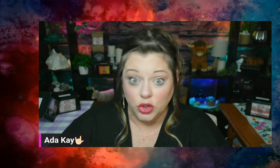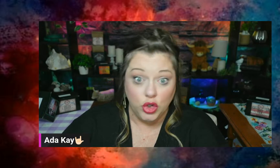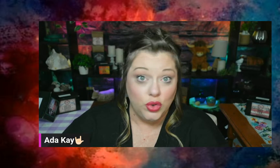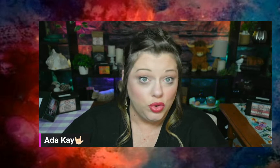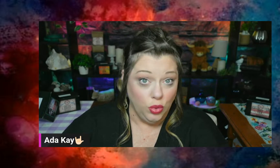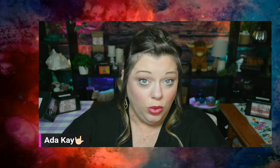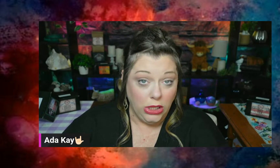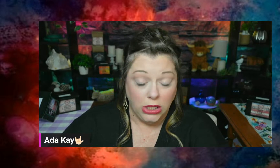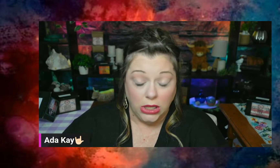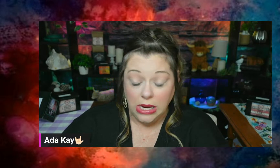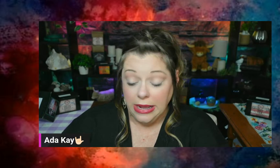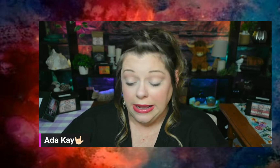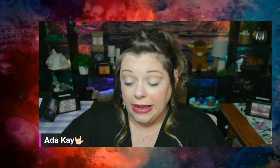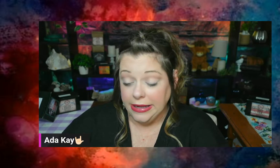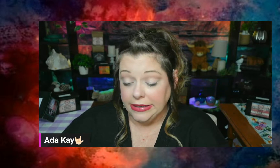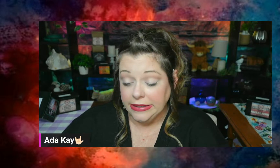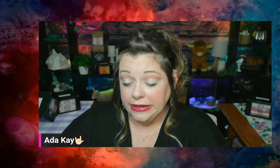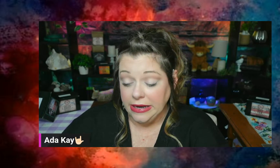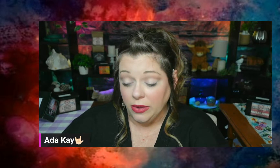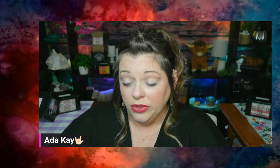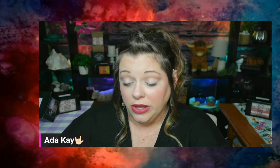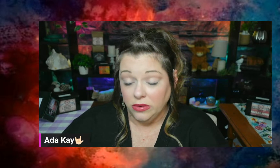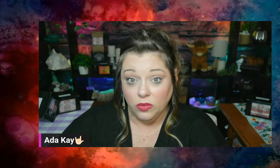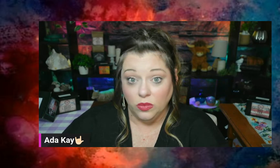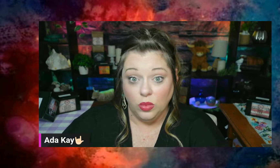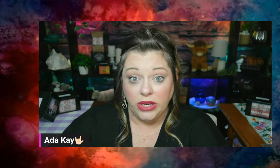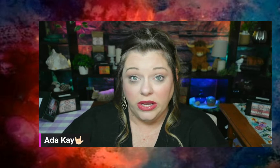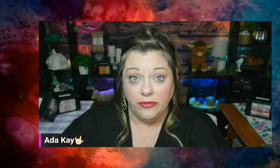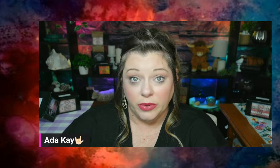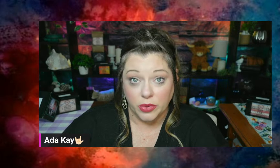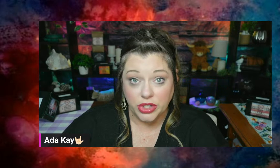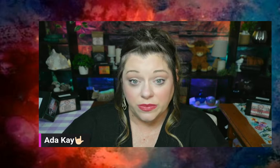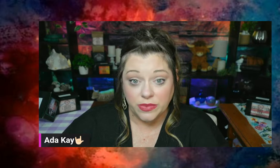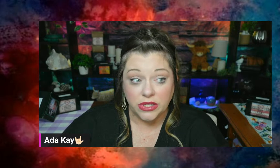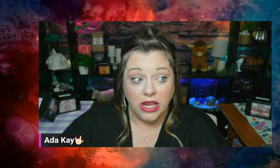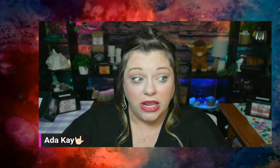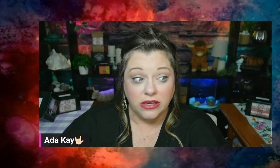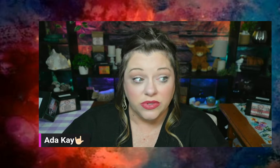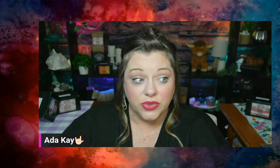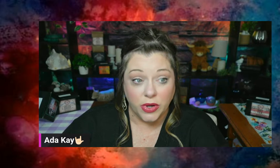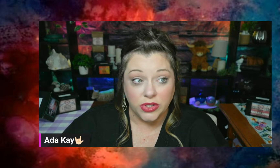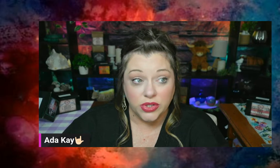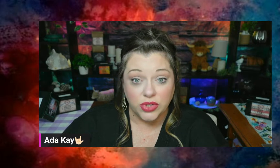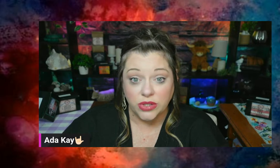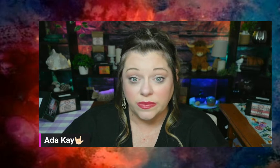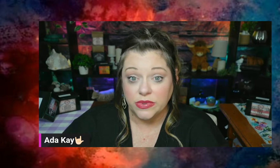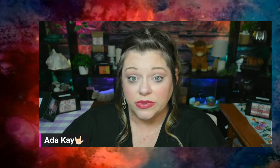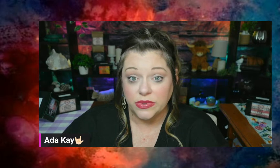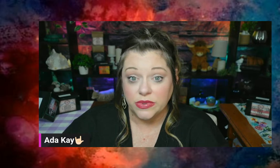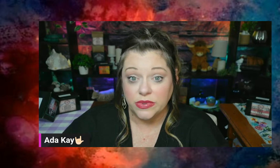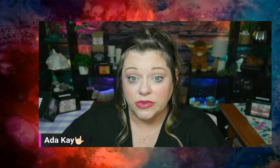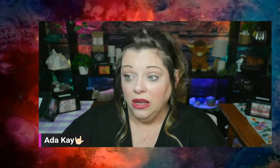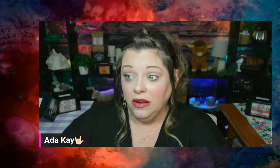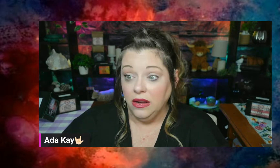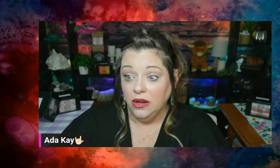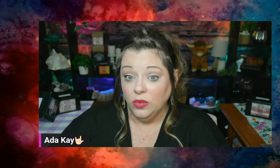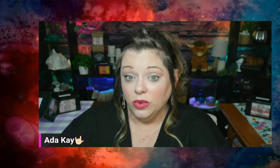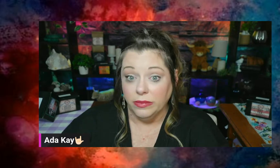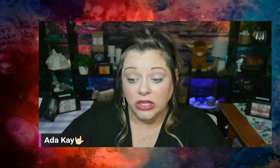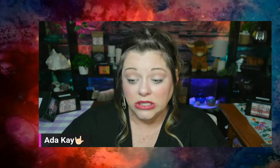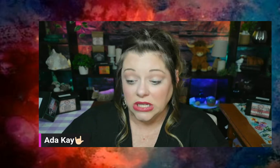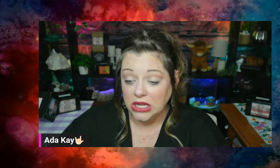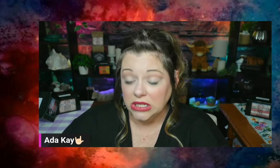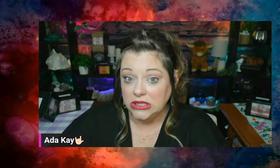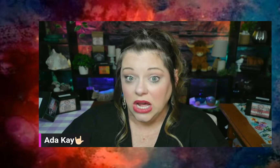end up doing. And now that we have memberships and sponsorships and